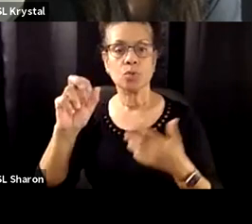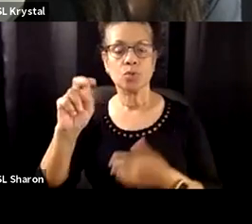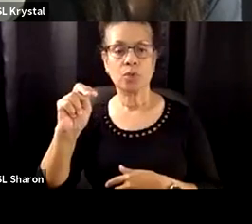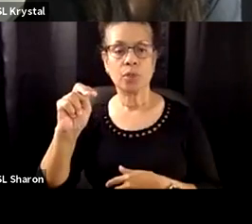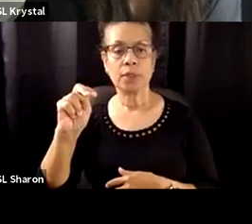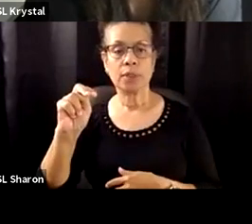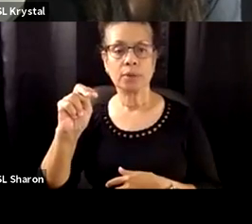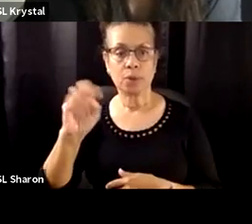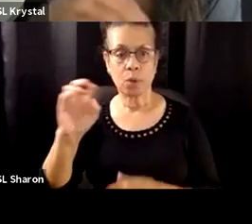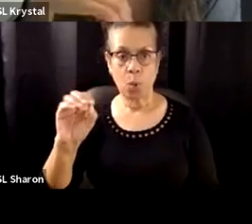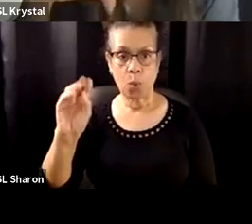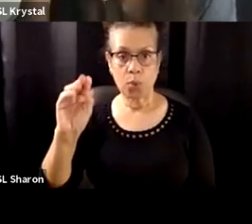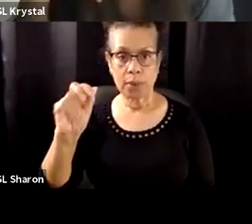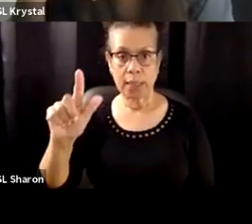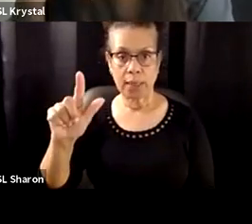mr o'neal